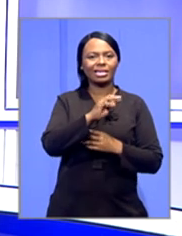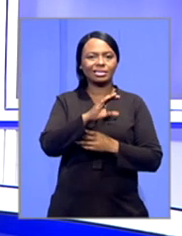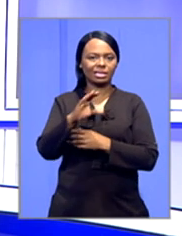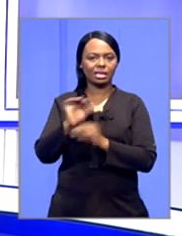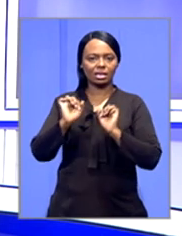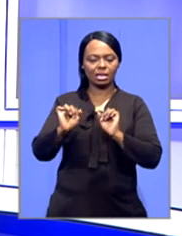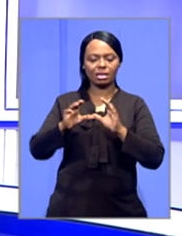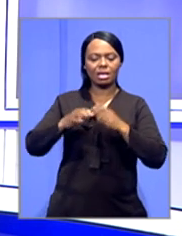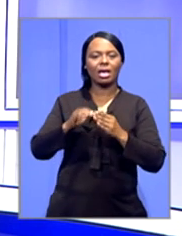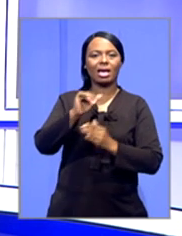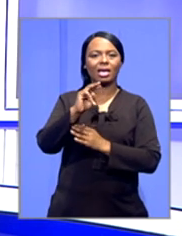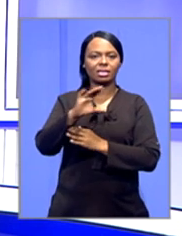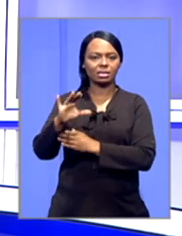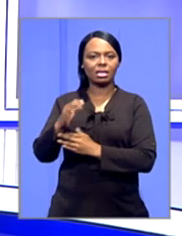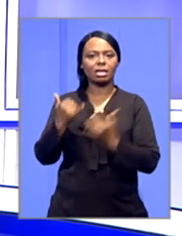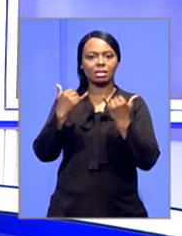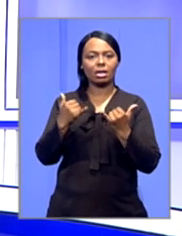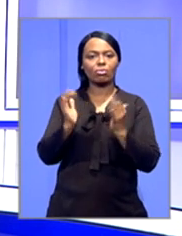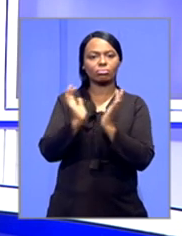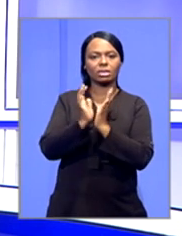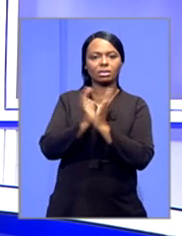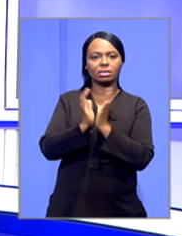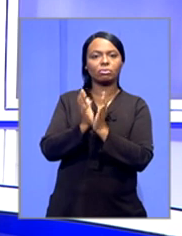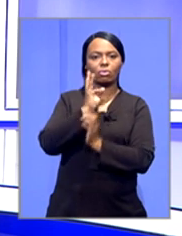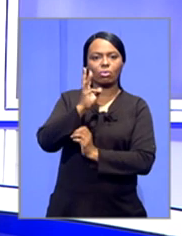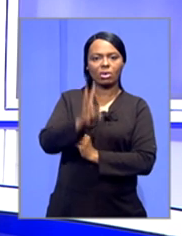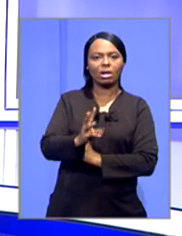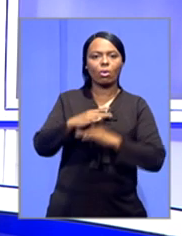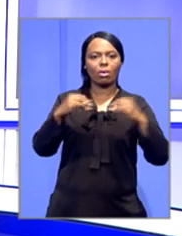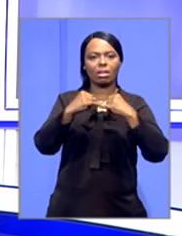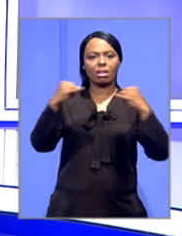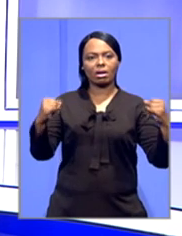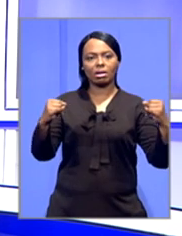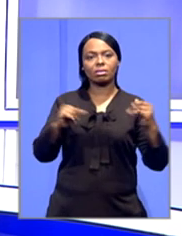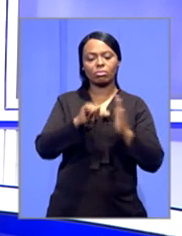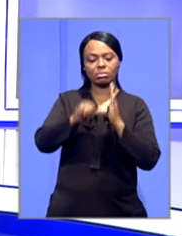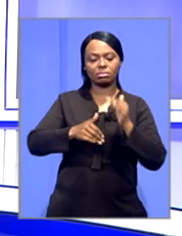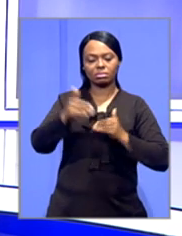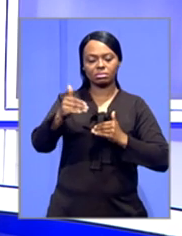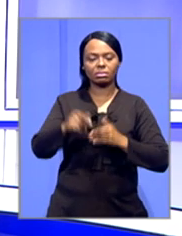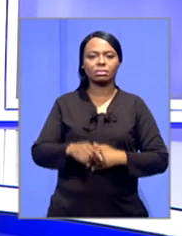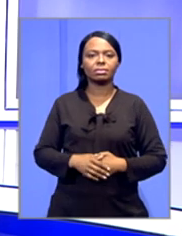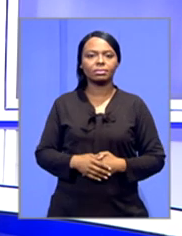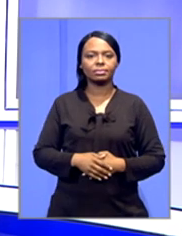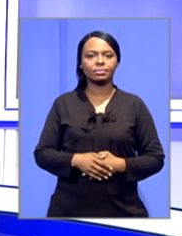Komiti-khuduthamaga ya bosetšhaba ya ANC e tlile go wetsa kopano ya yona ya mo mafaratlhatlheng ya bokhutlo ba beke gompieno.